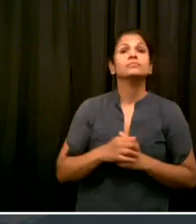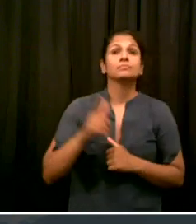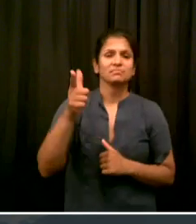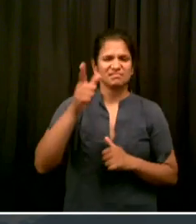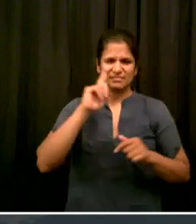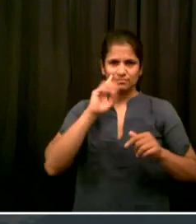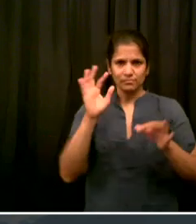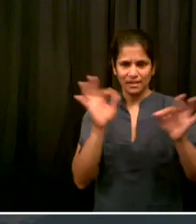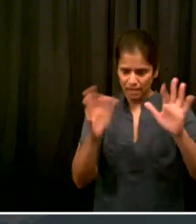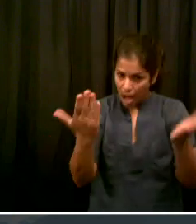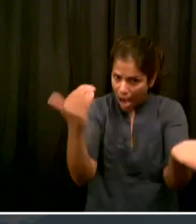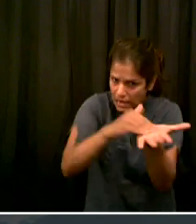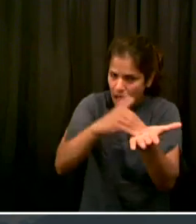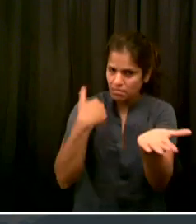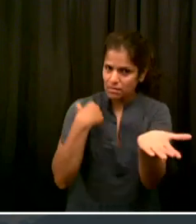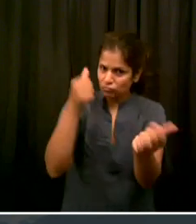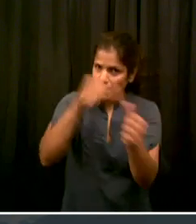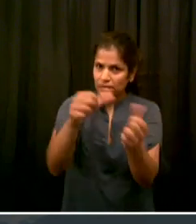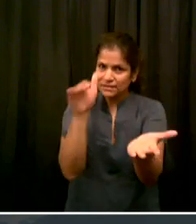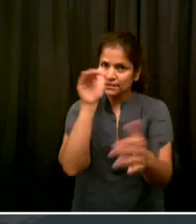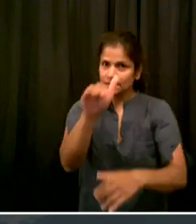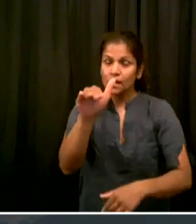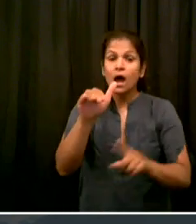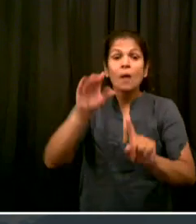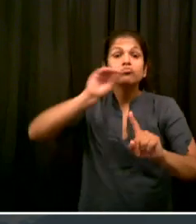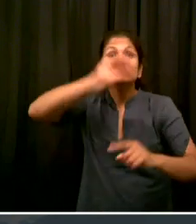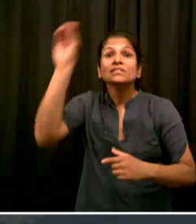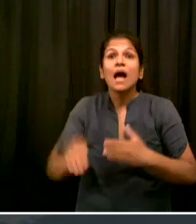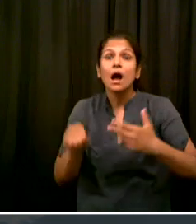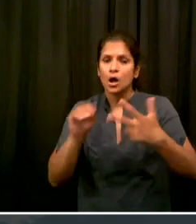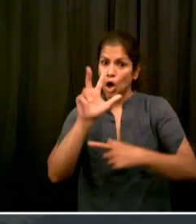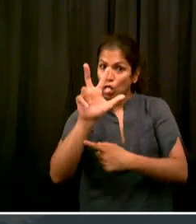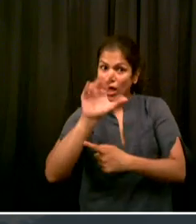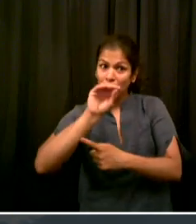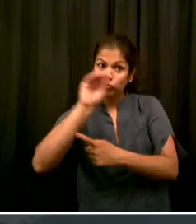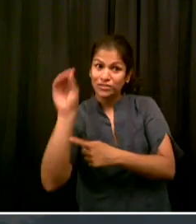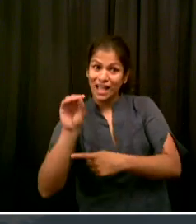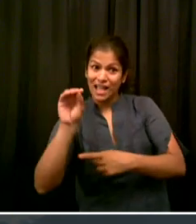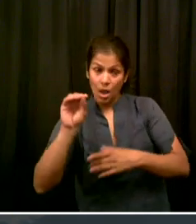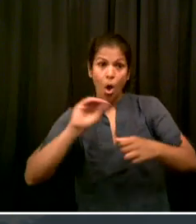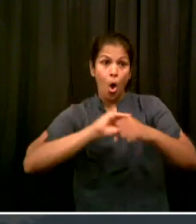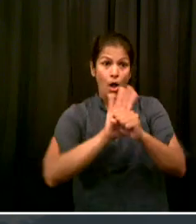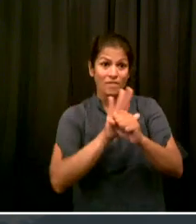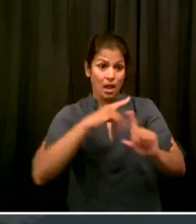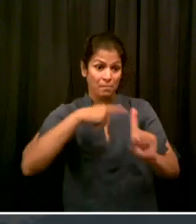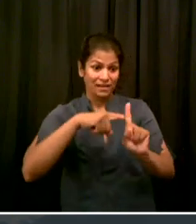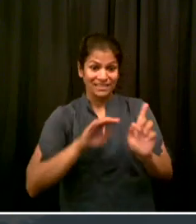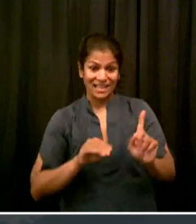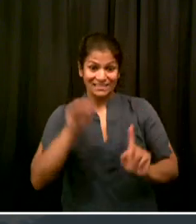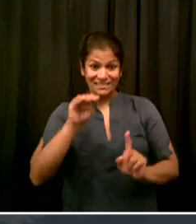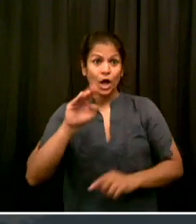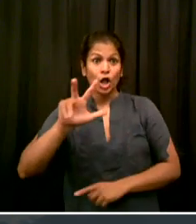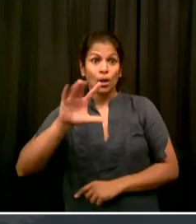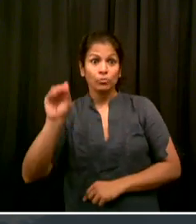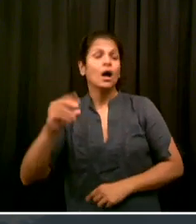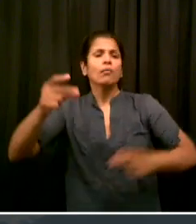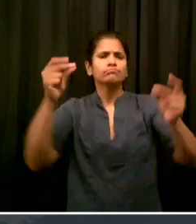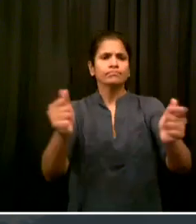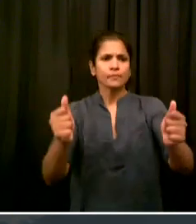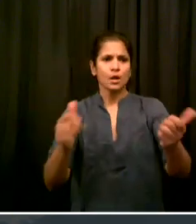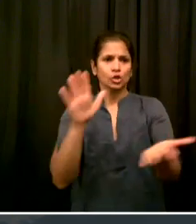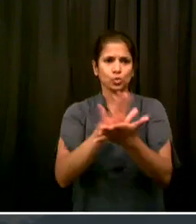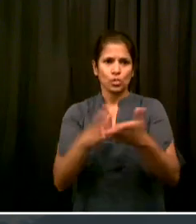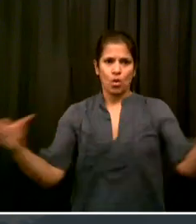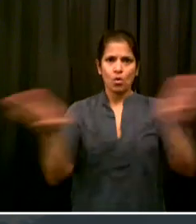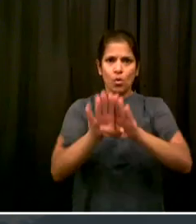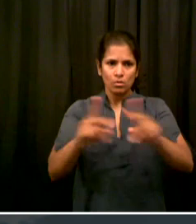words, if more than 3% of New Yorkers are testing positive over a 7-day period, we don't open schools,